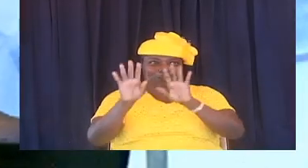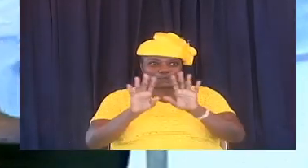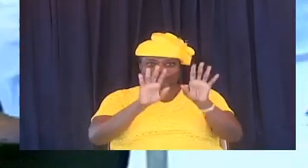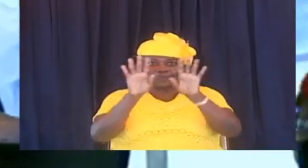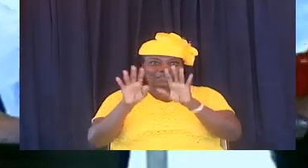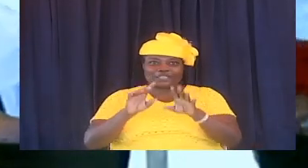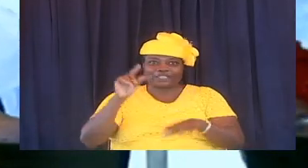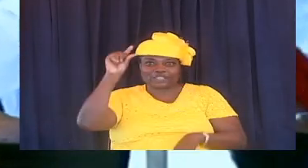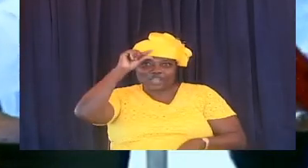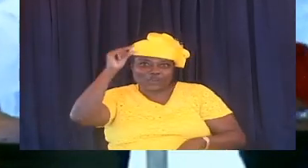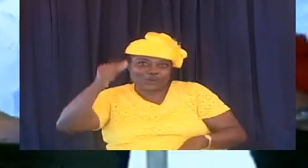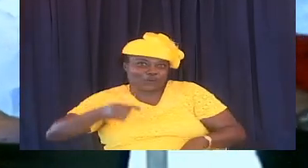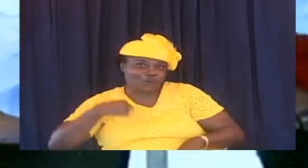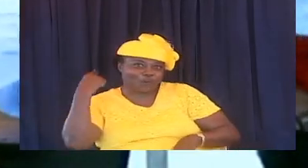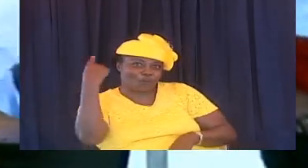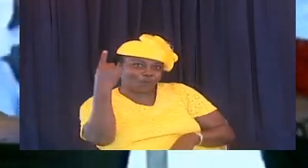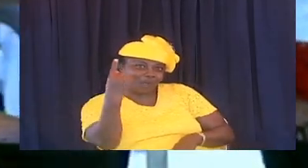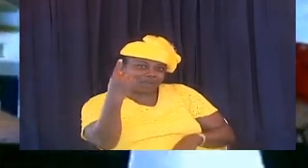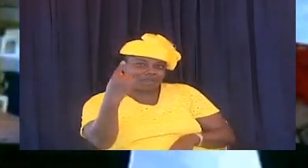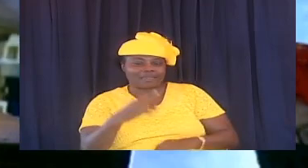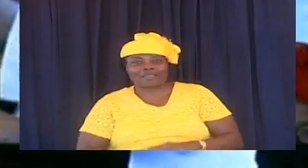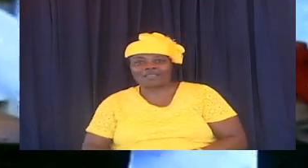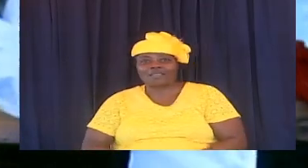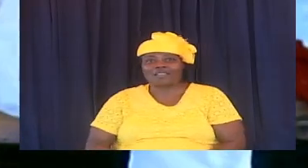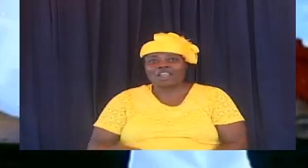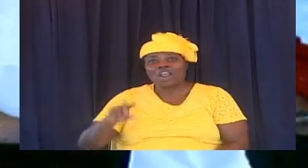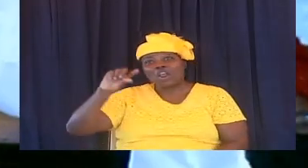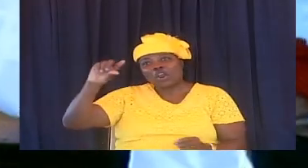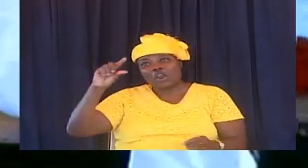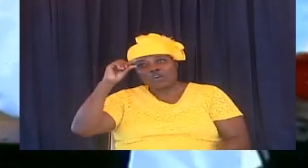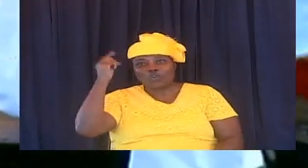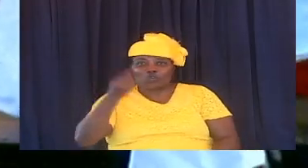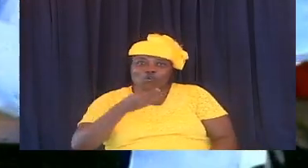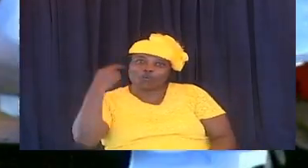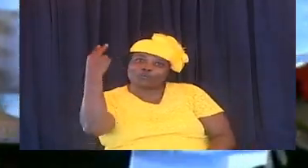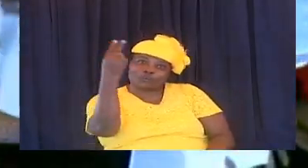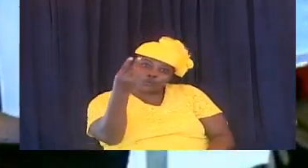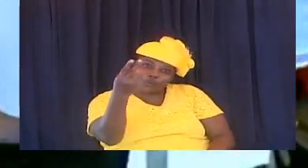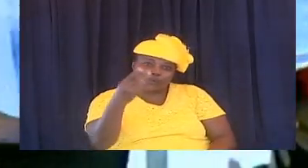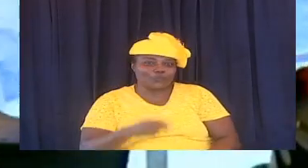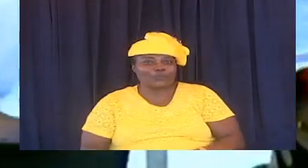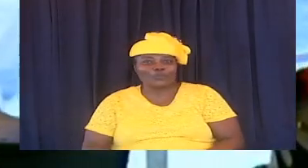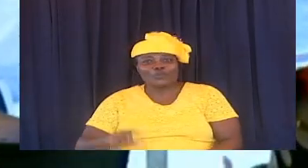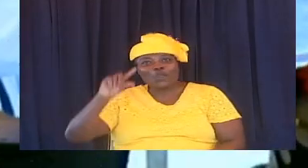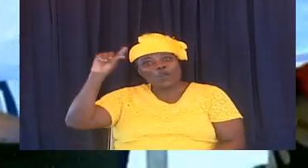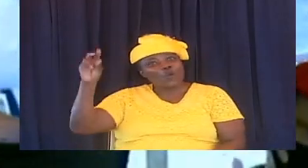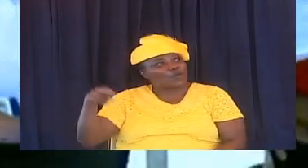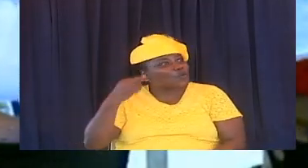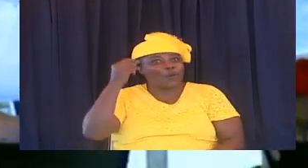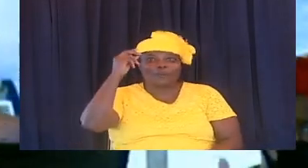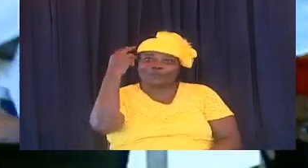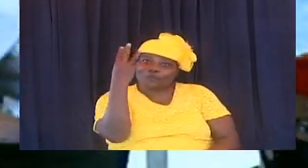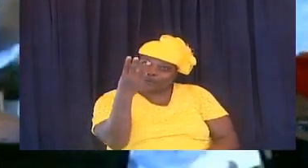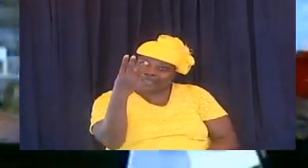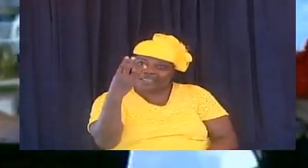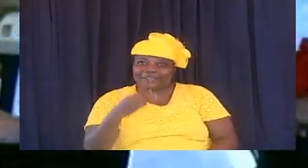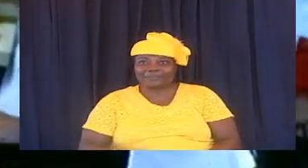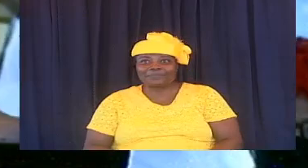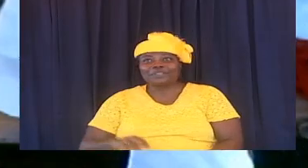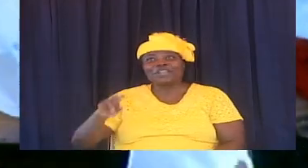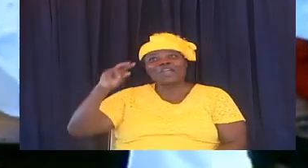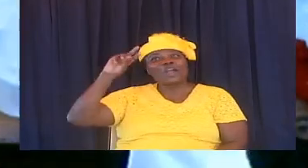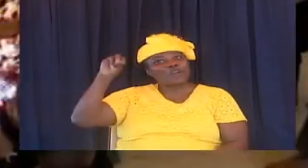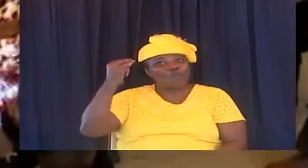Group 1 Missions Convention. Group 2 Missions Convention. Group 3 Missions Convention.